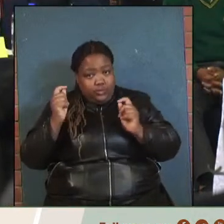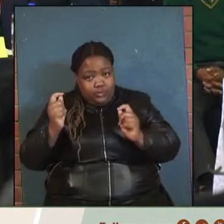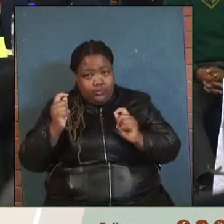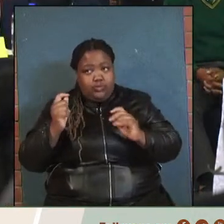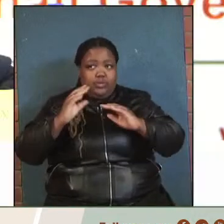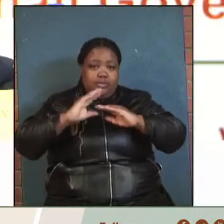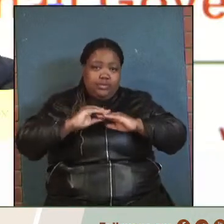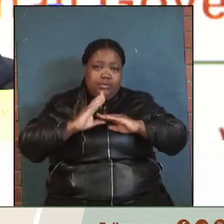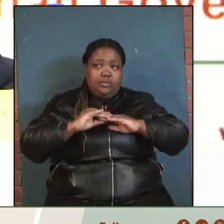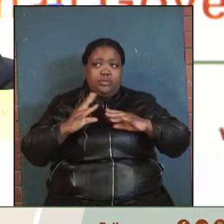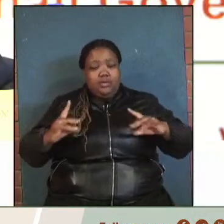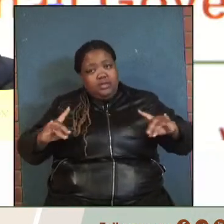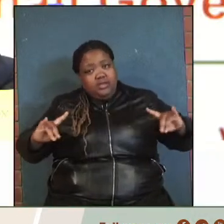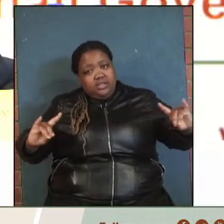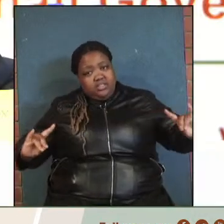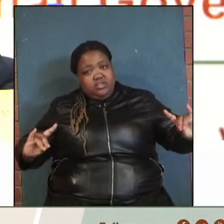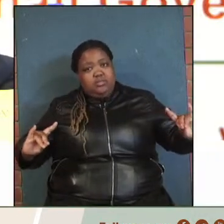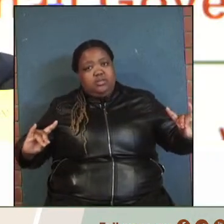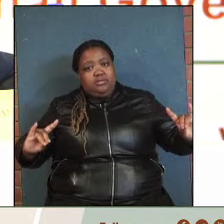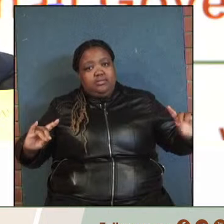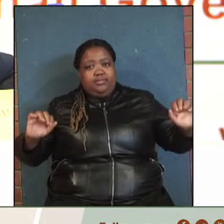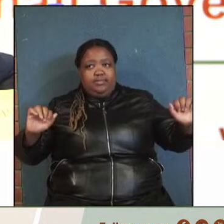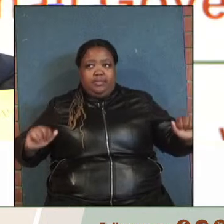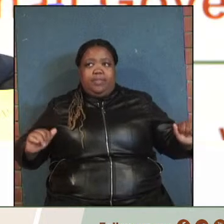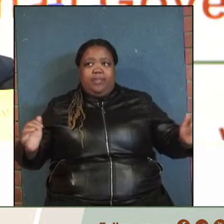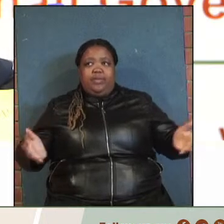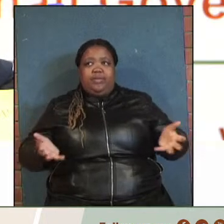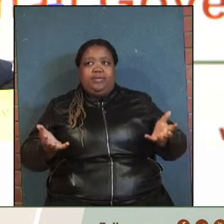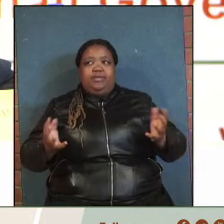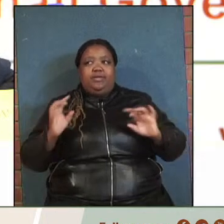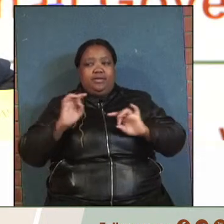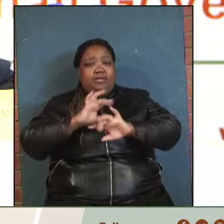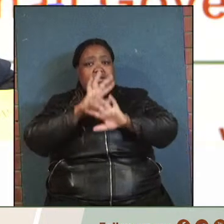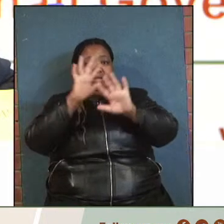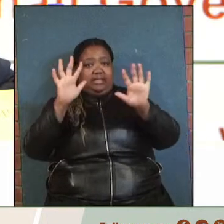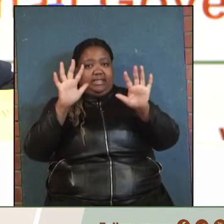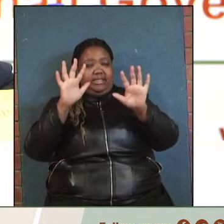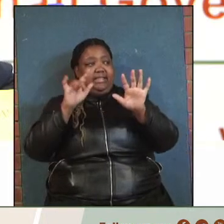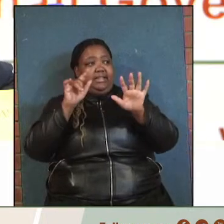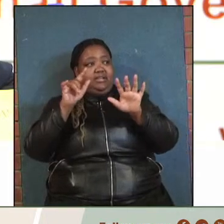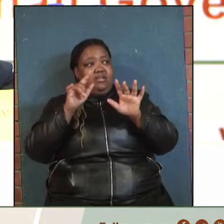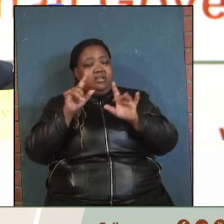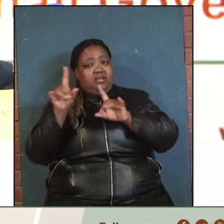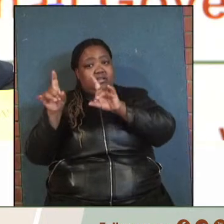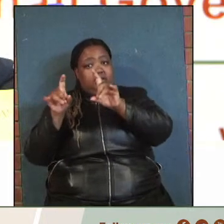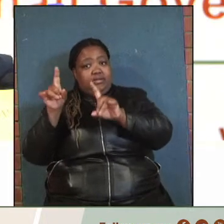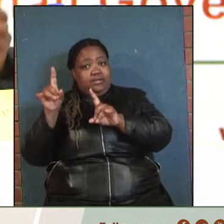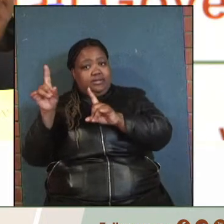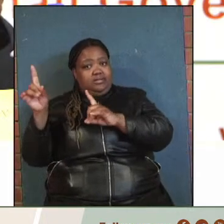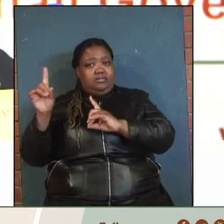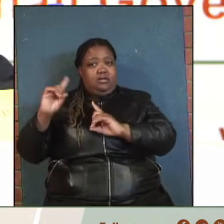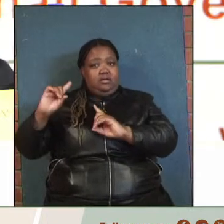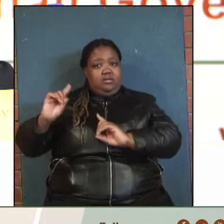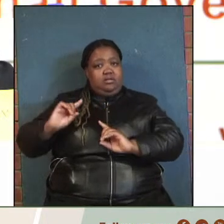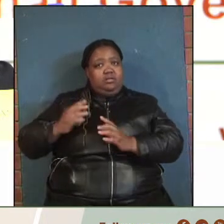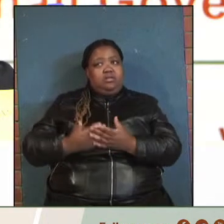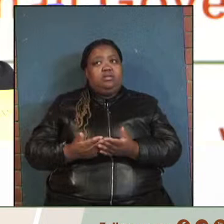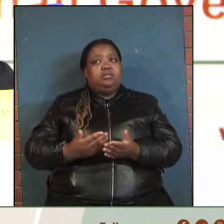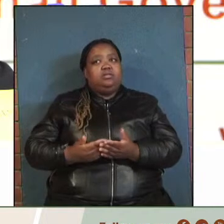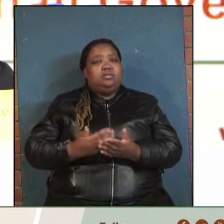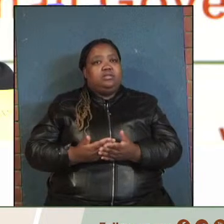Chairperson, please, in the end, just share clarity on whatever was asked by the honorable member.